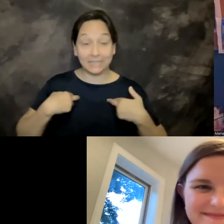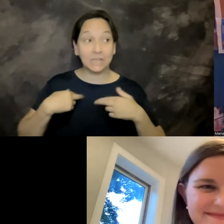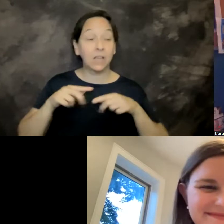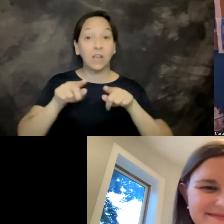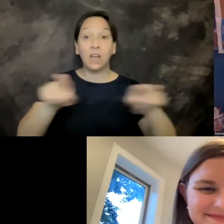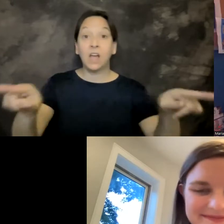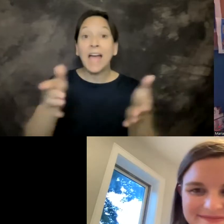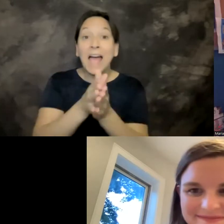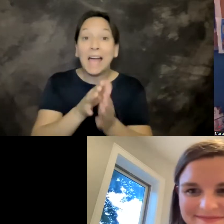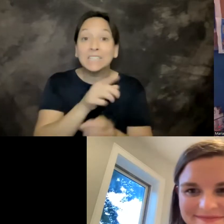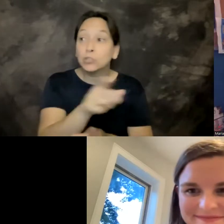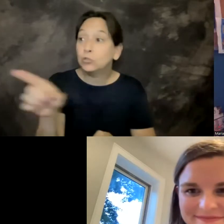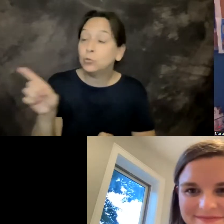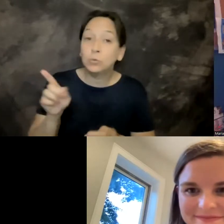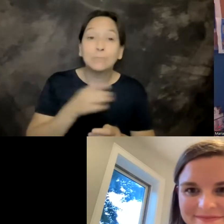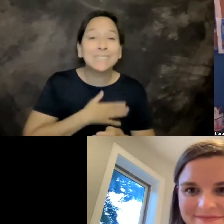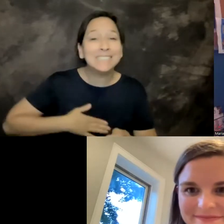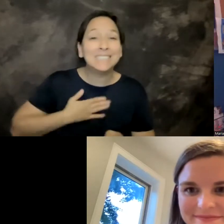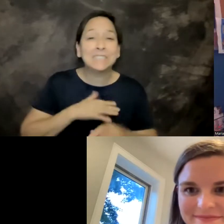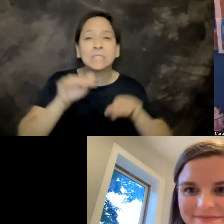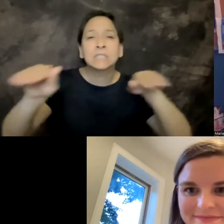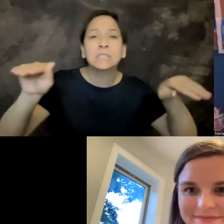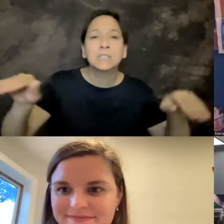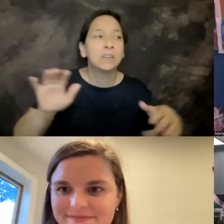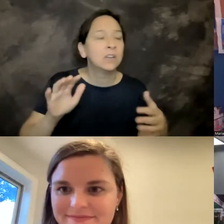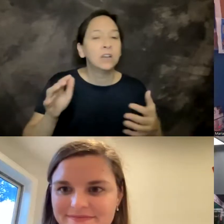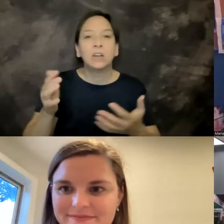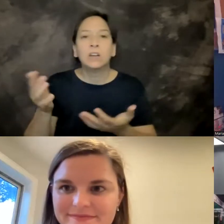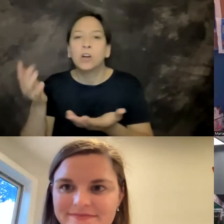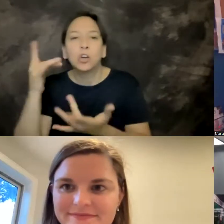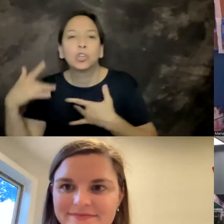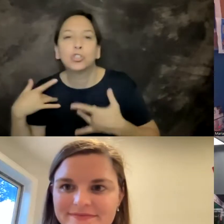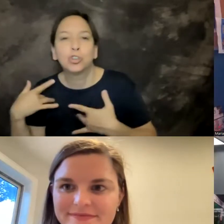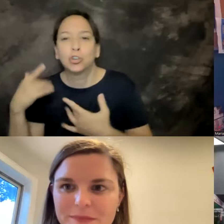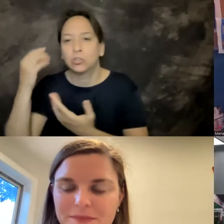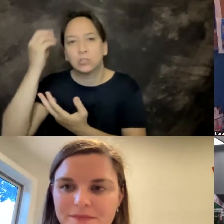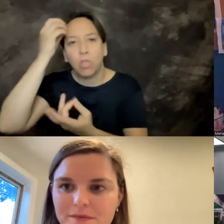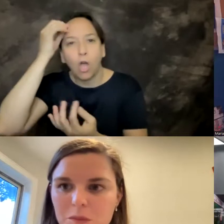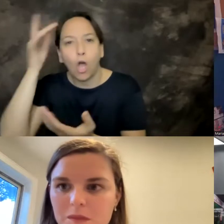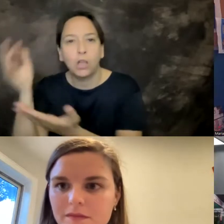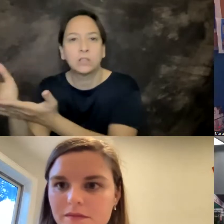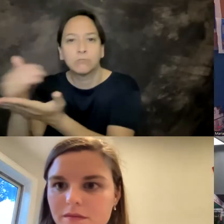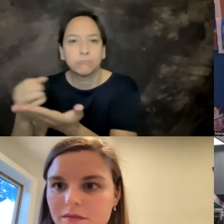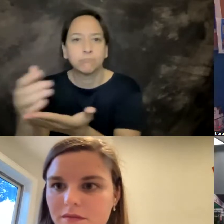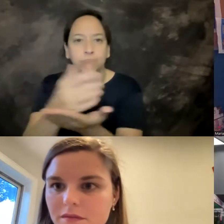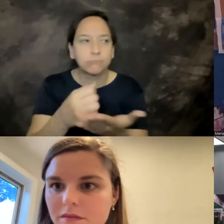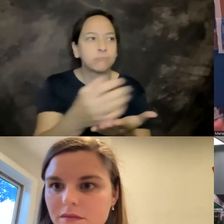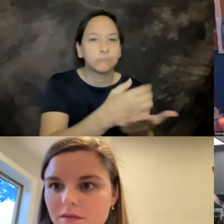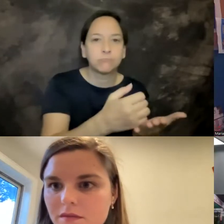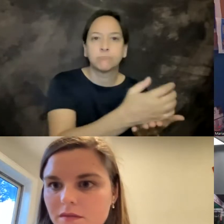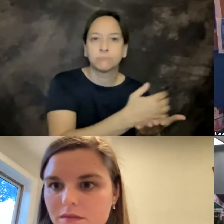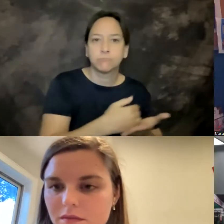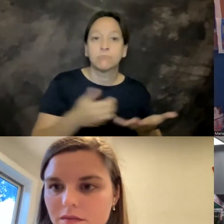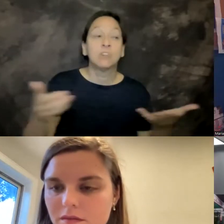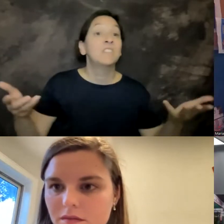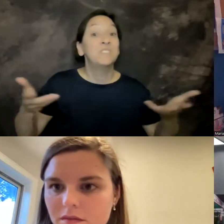we've bucketed them, given some of the concerns that people have had. And then I promise we will open to